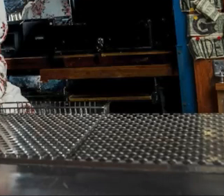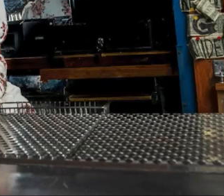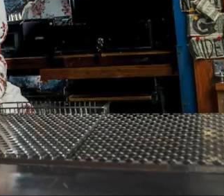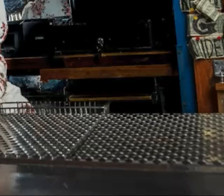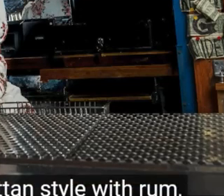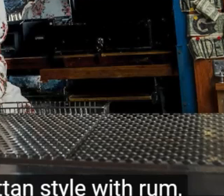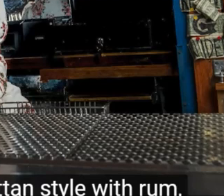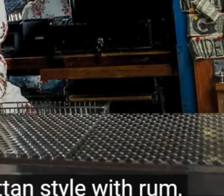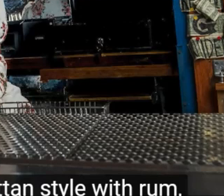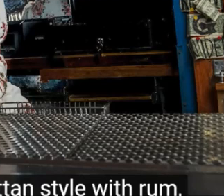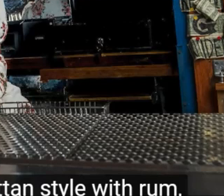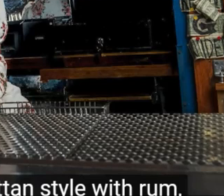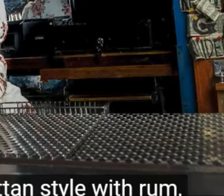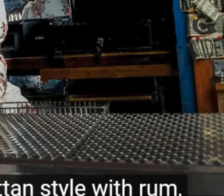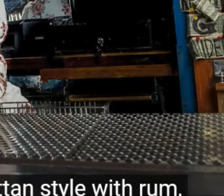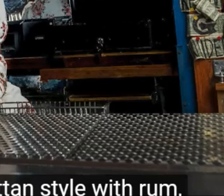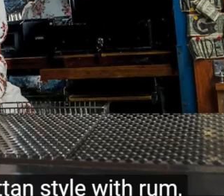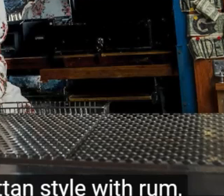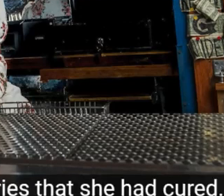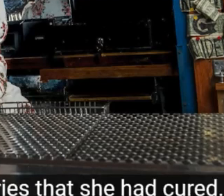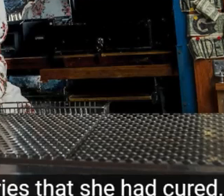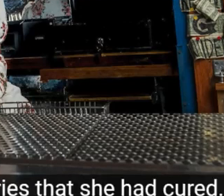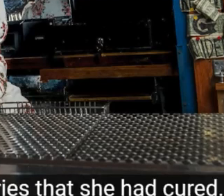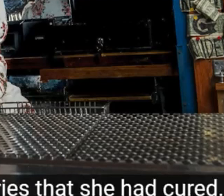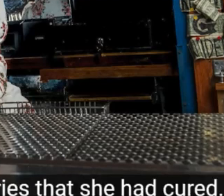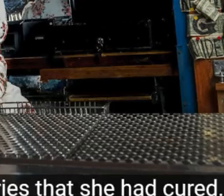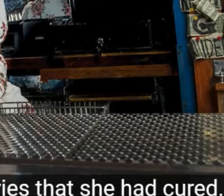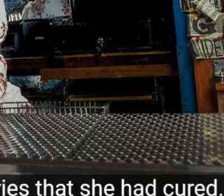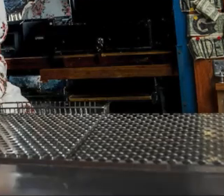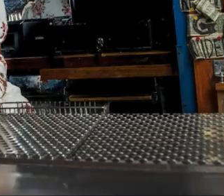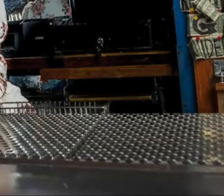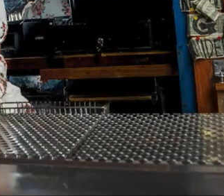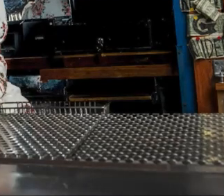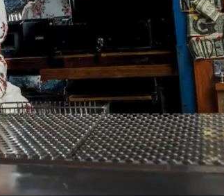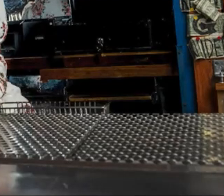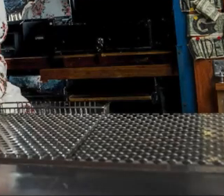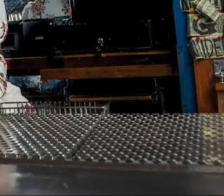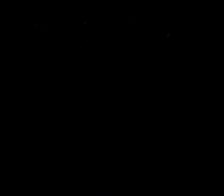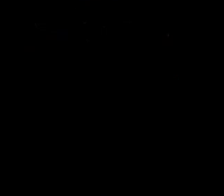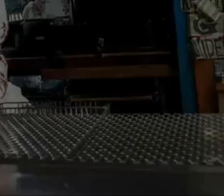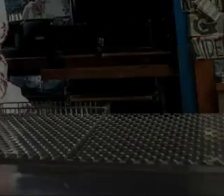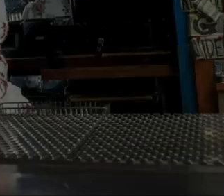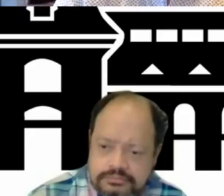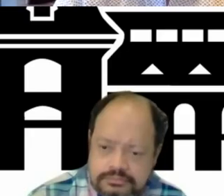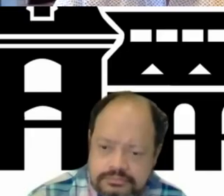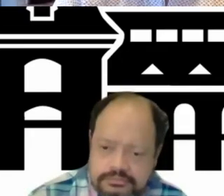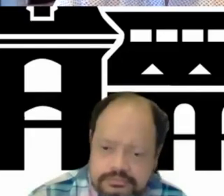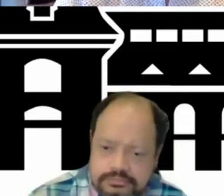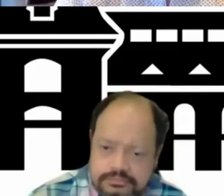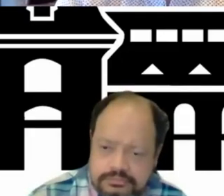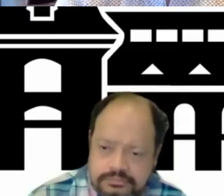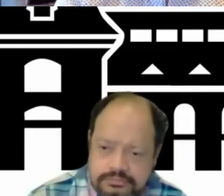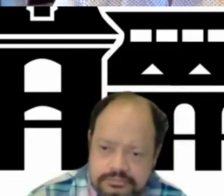a Manhattan style with rum. It was so good. And these cherries that she had cured.